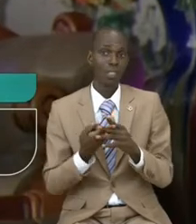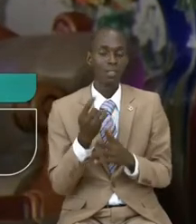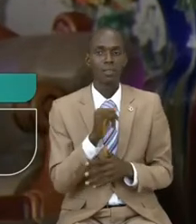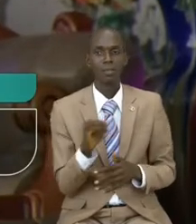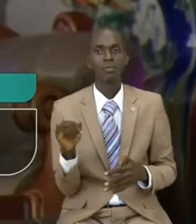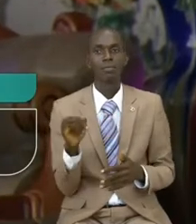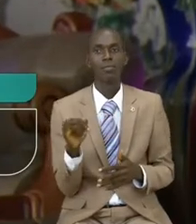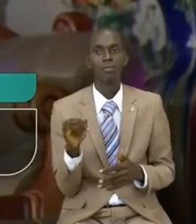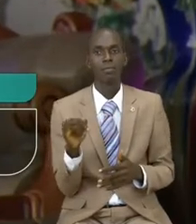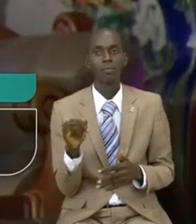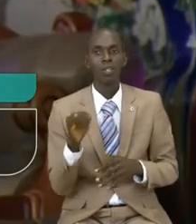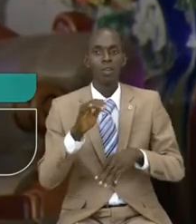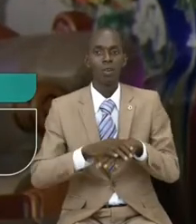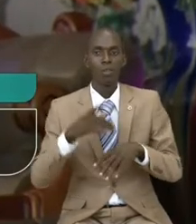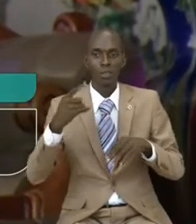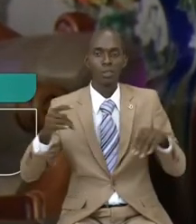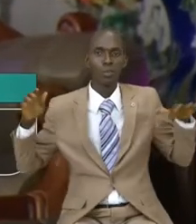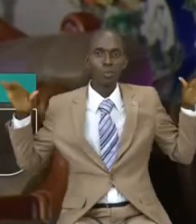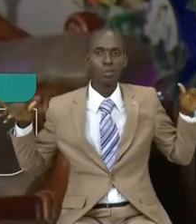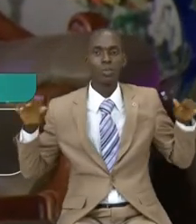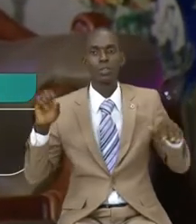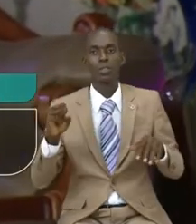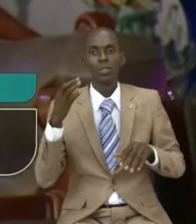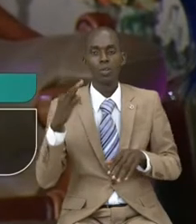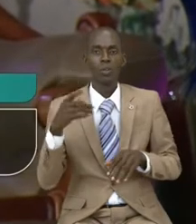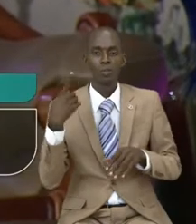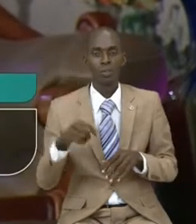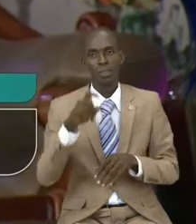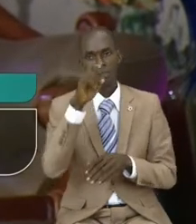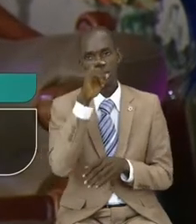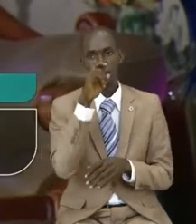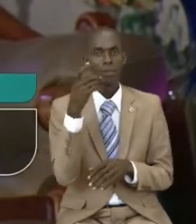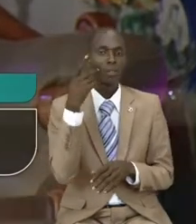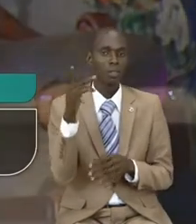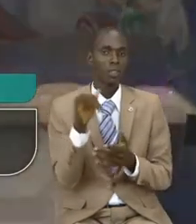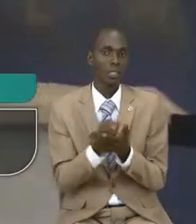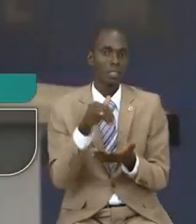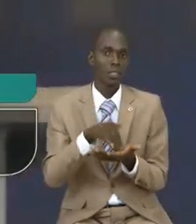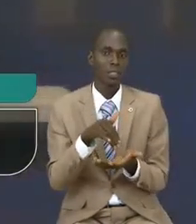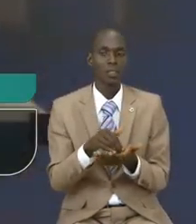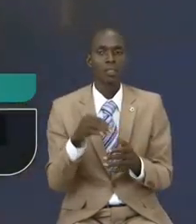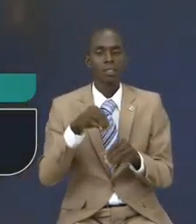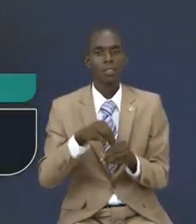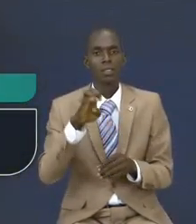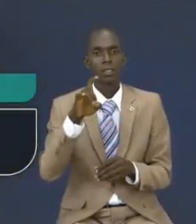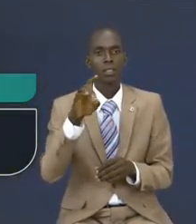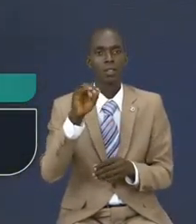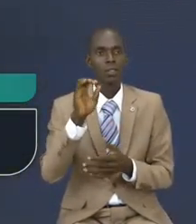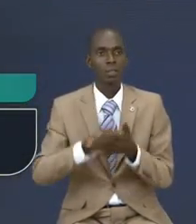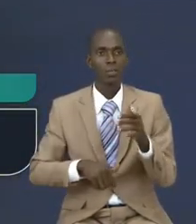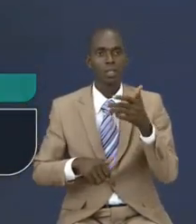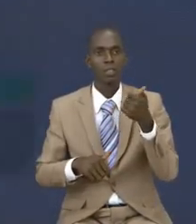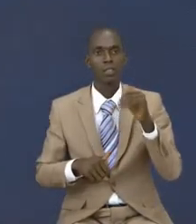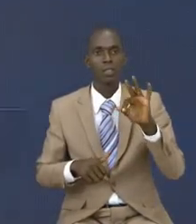starting on the wings of the eagle. Look at that again. Exodus